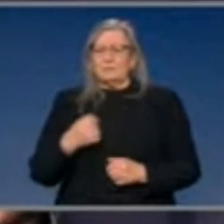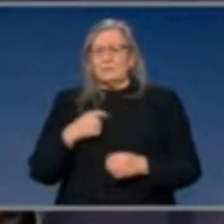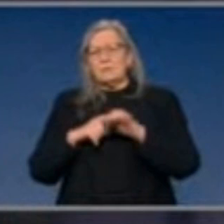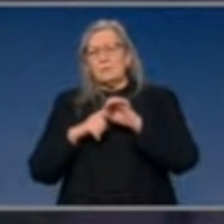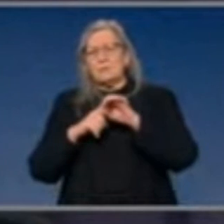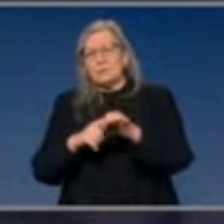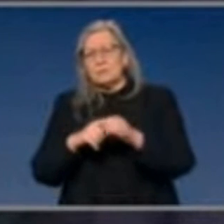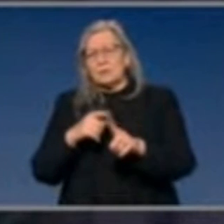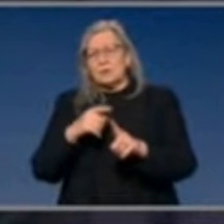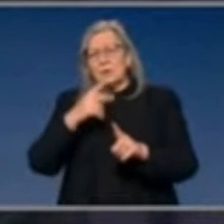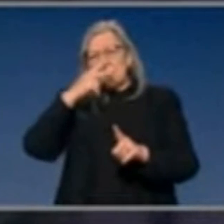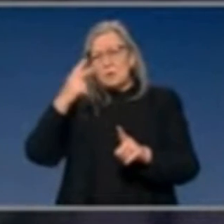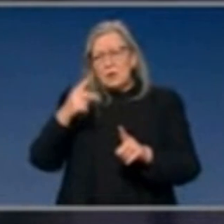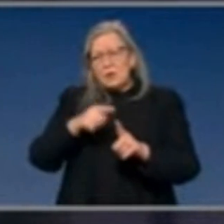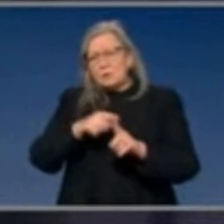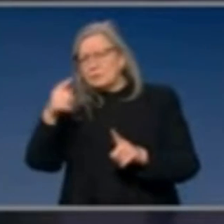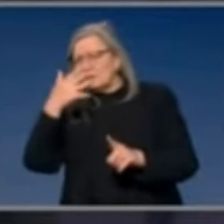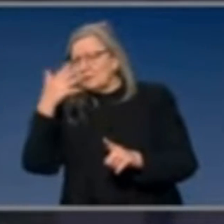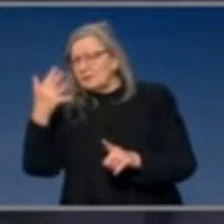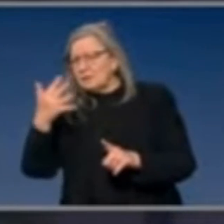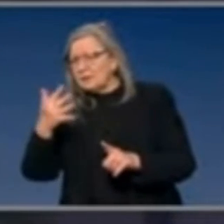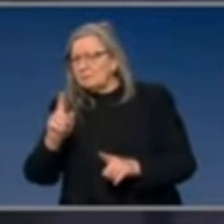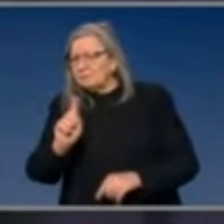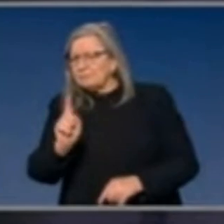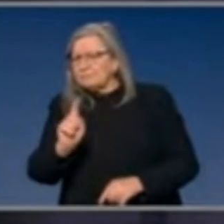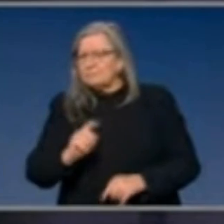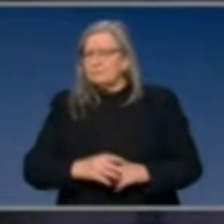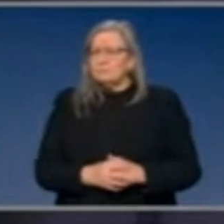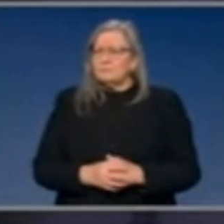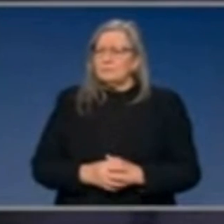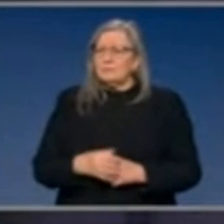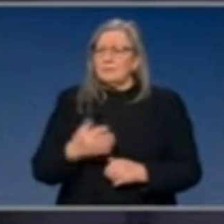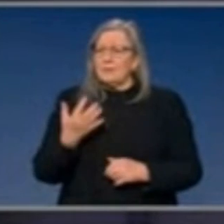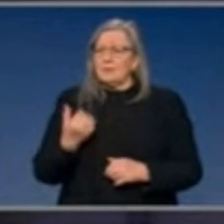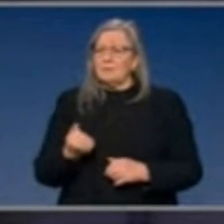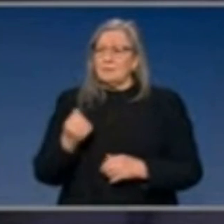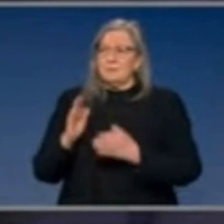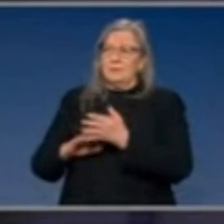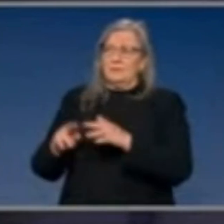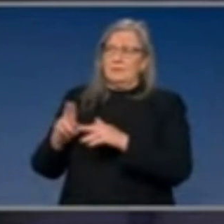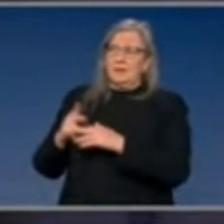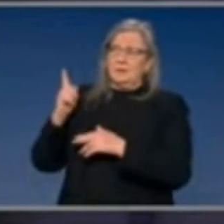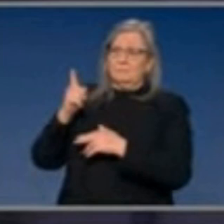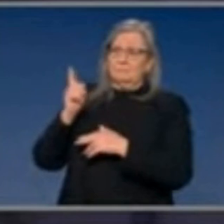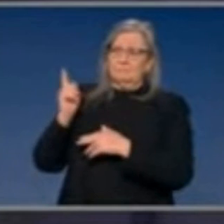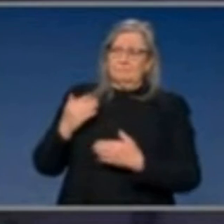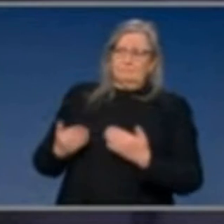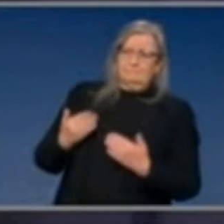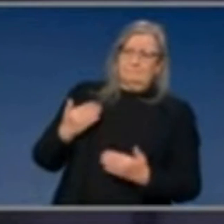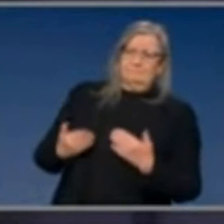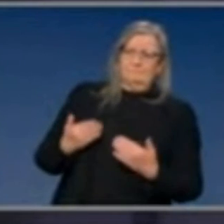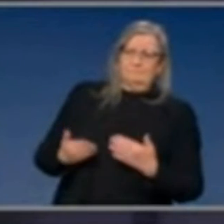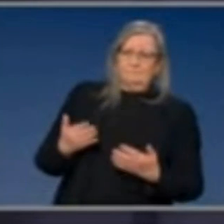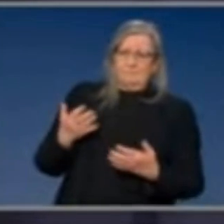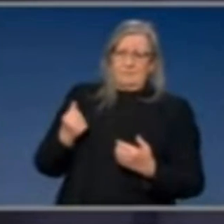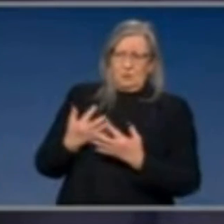to 15-year-old age group, do we have any idea if there's much hesitancy from parents? We obviously have a lot of data regarding hesitancy of different age